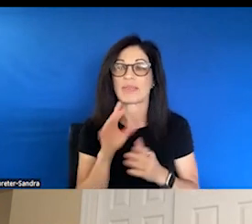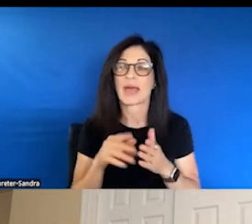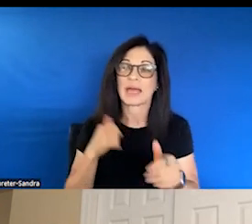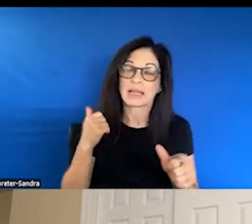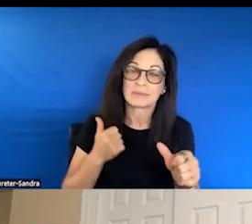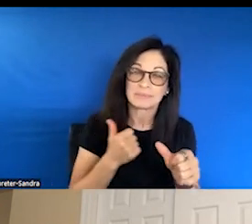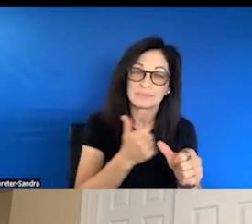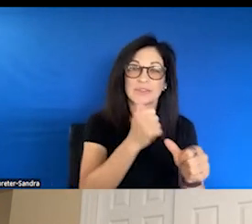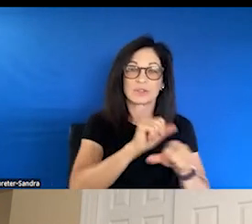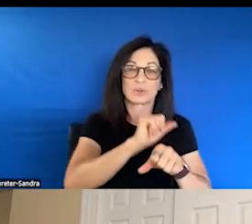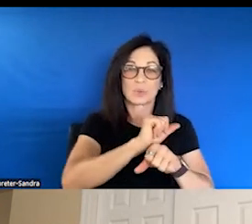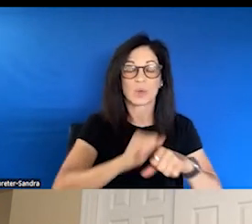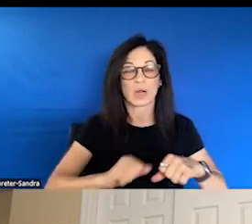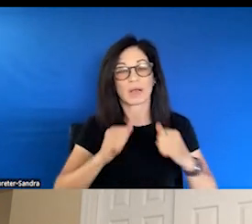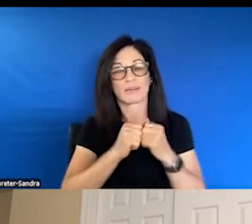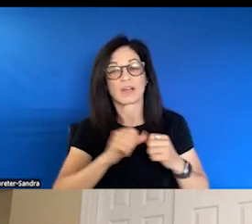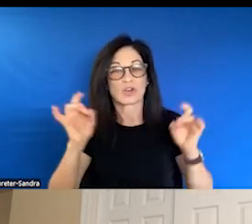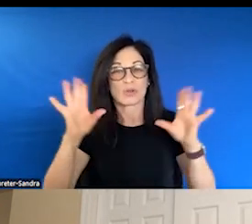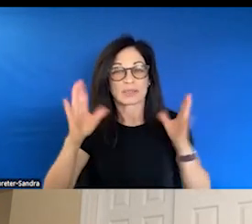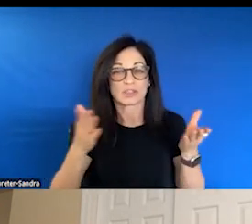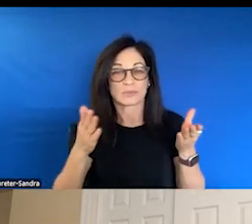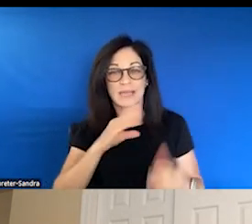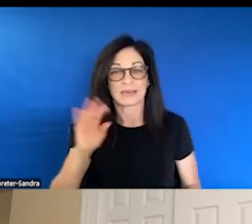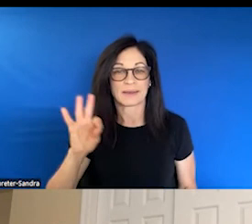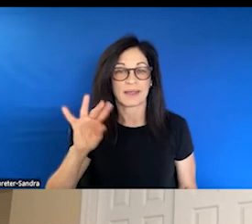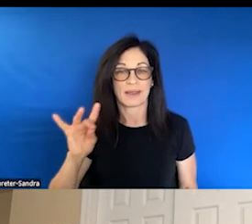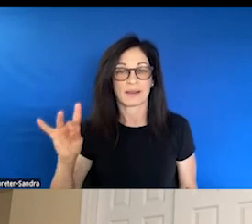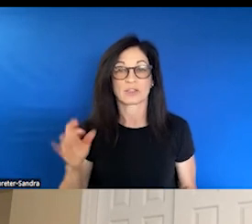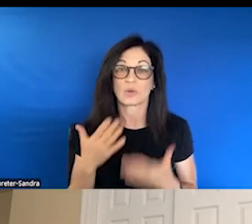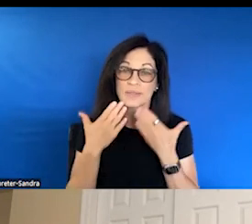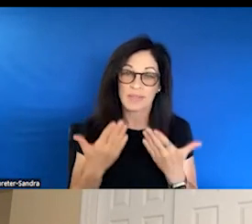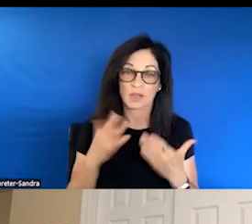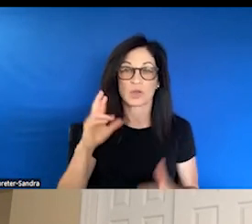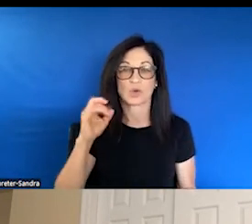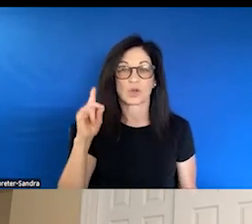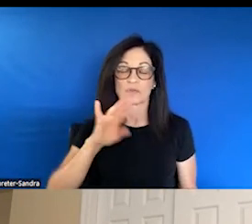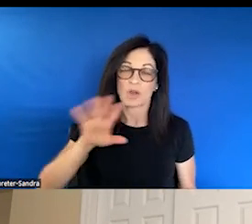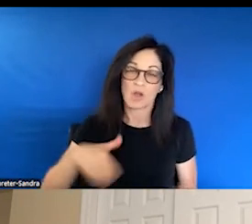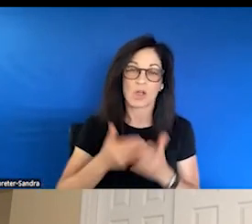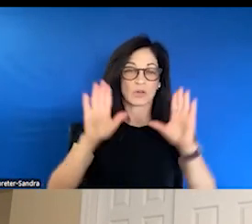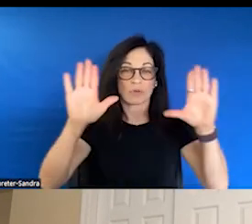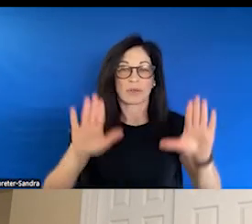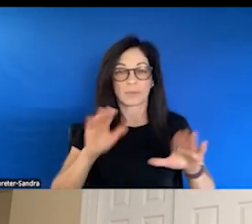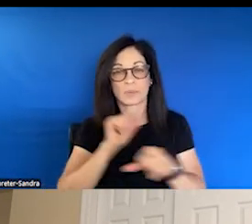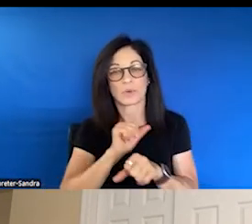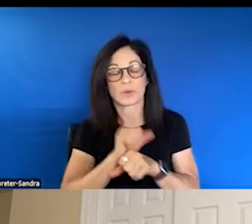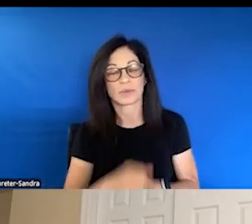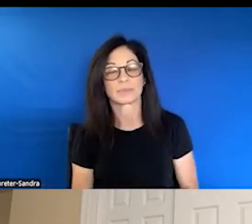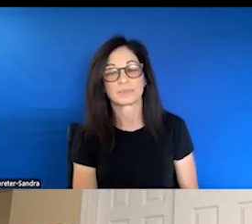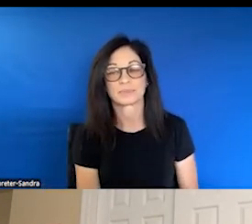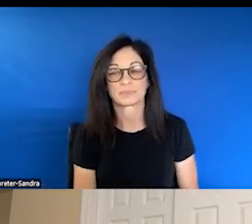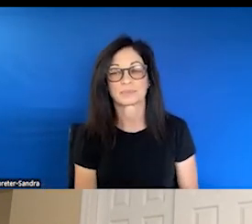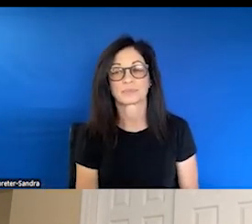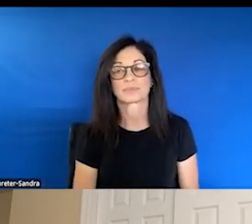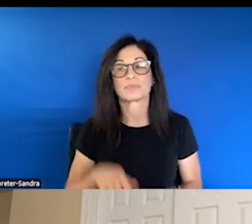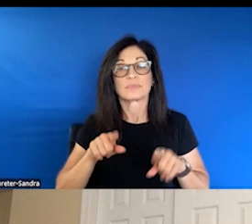on crisis services in 988. So thank you, Richard, for all your good work. At our